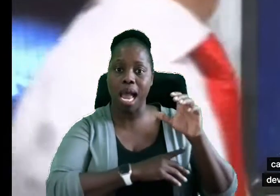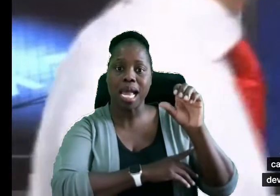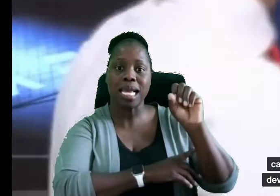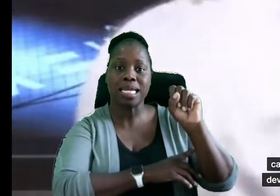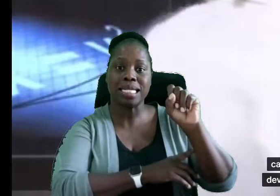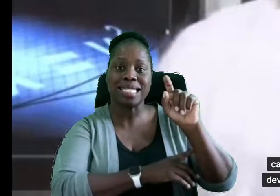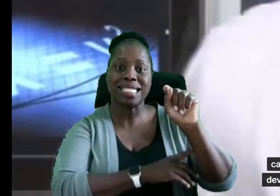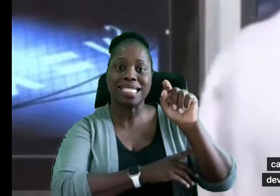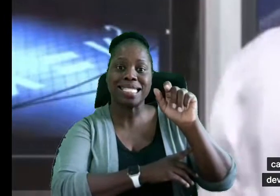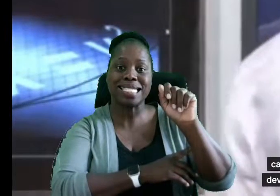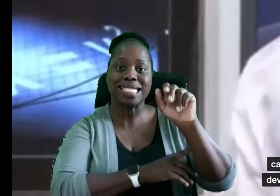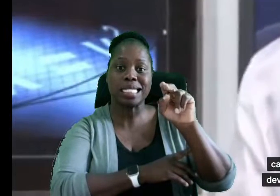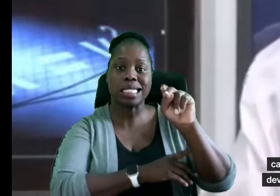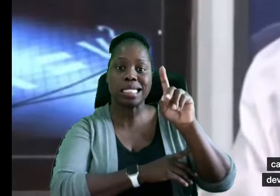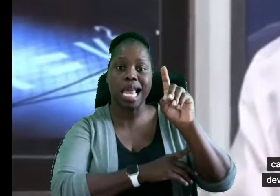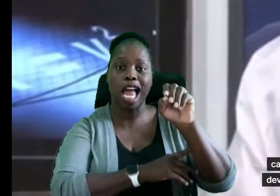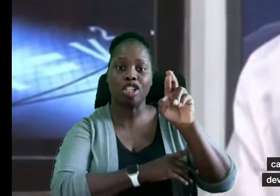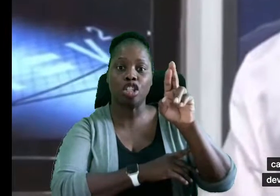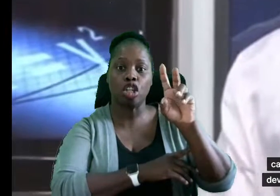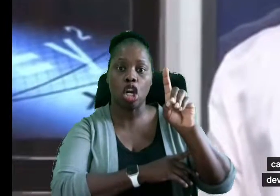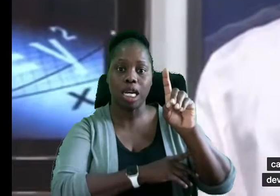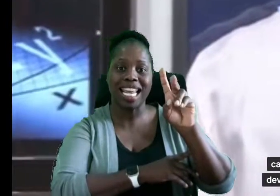called standard deviation.